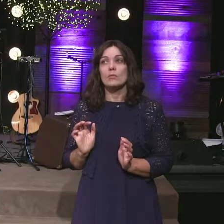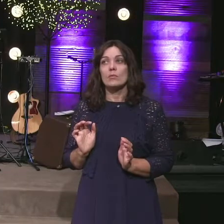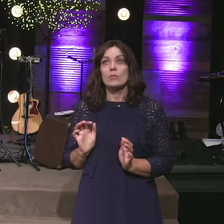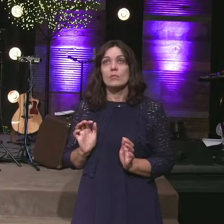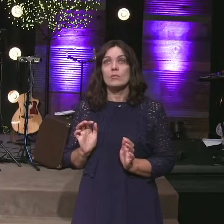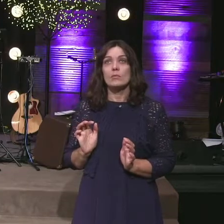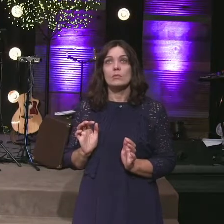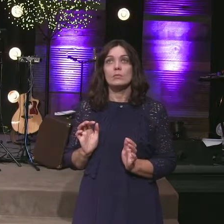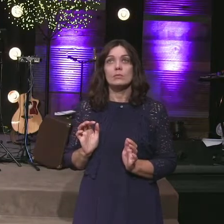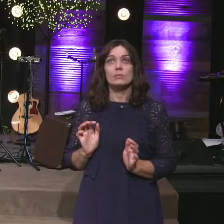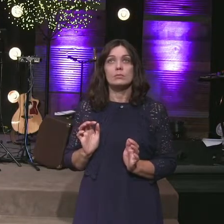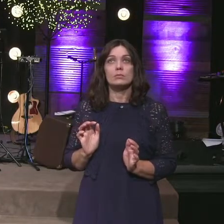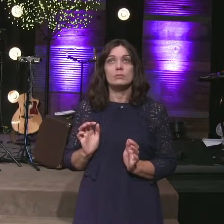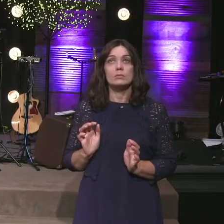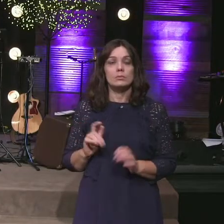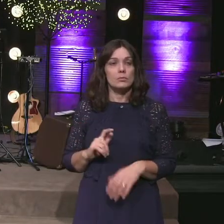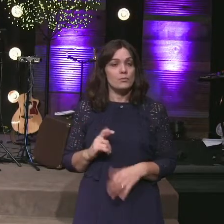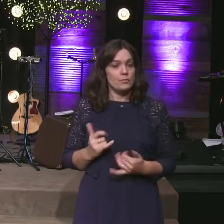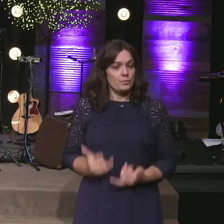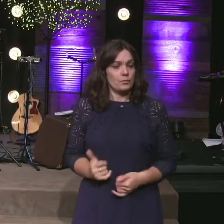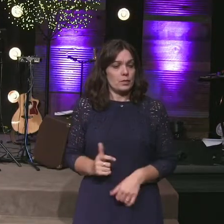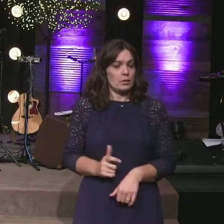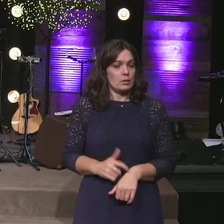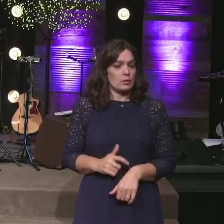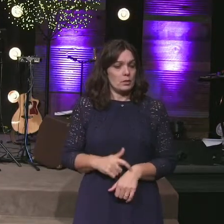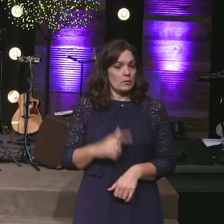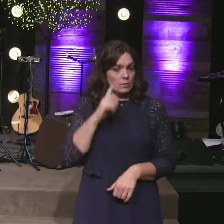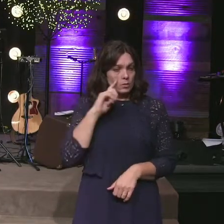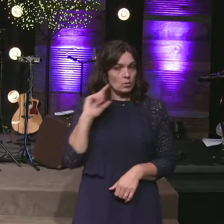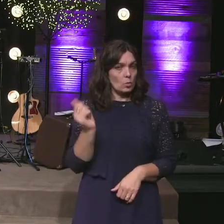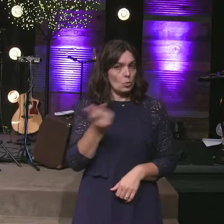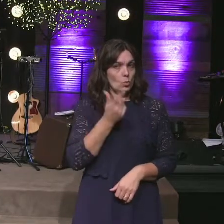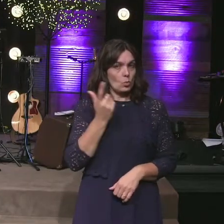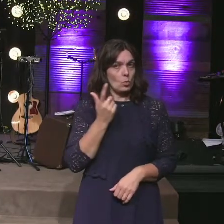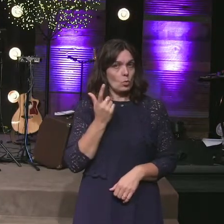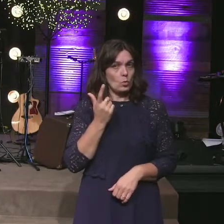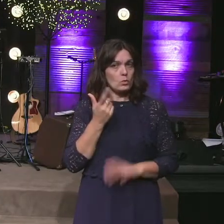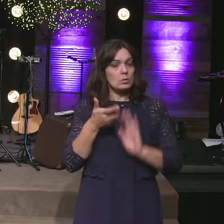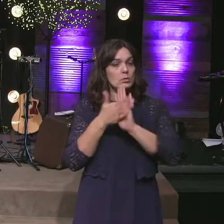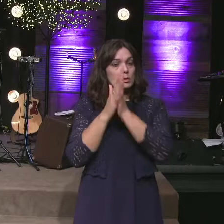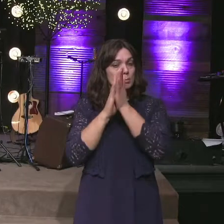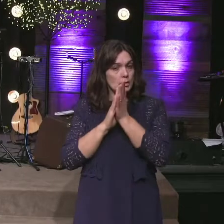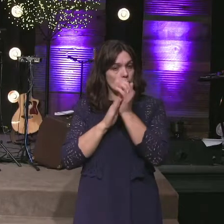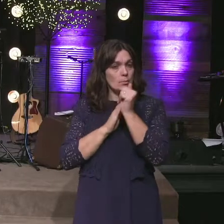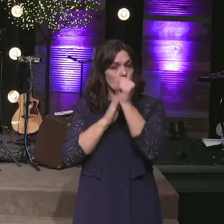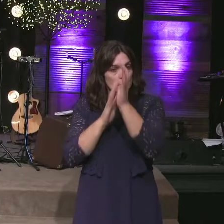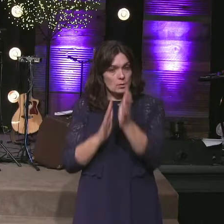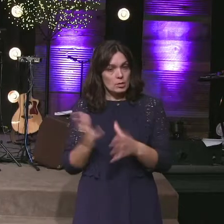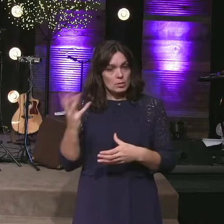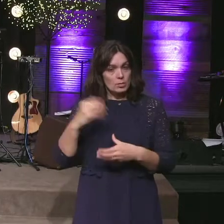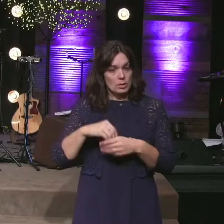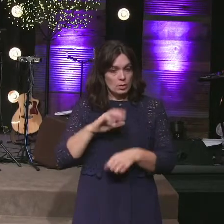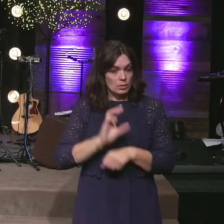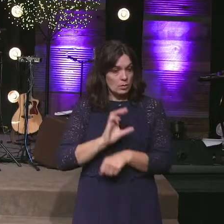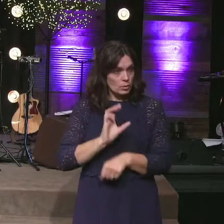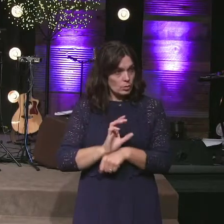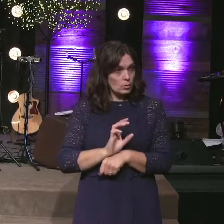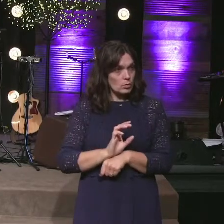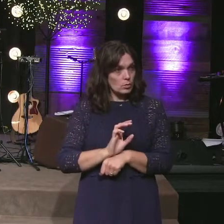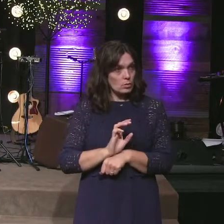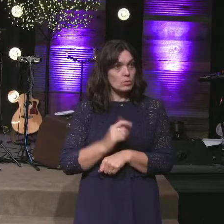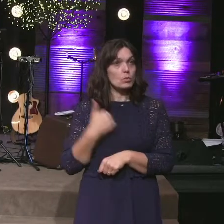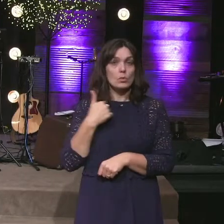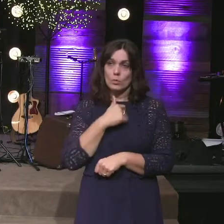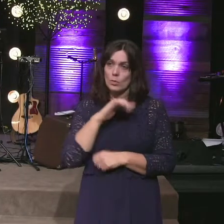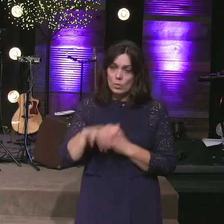So it's time for all of us to be church leaders. It's time for all of us to be mature,